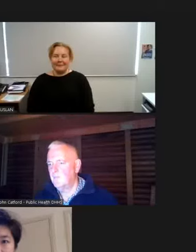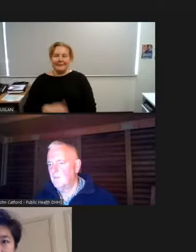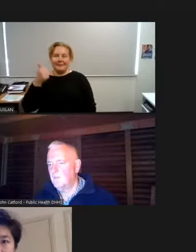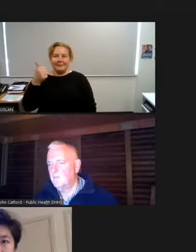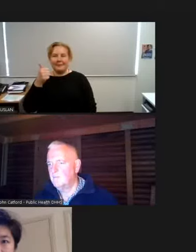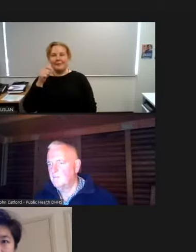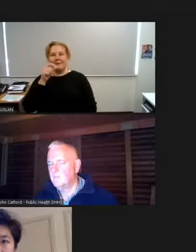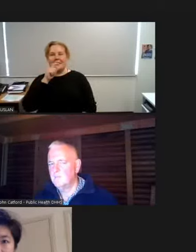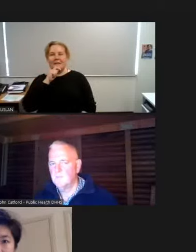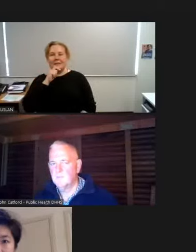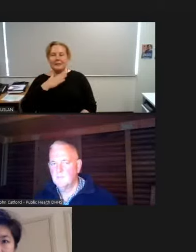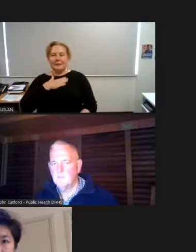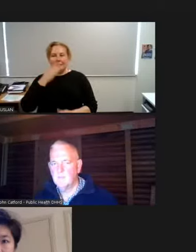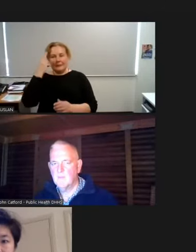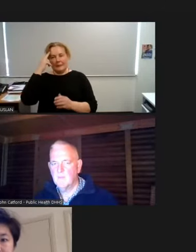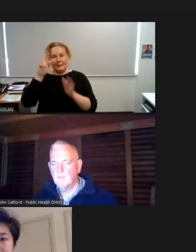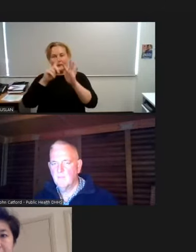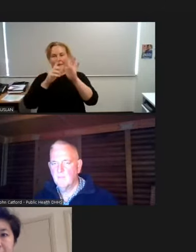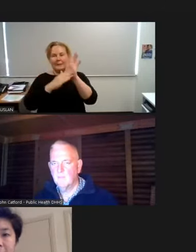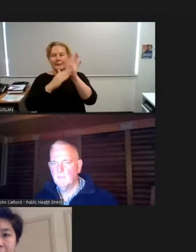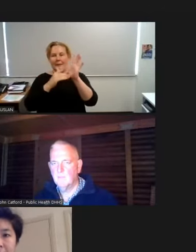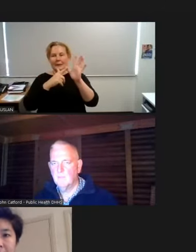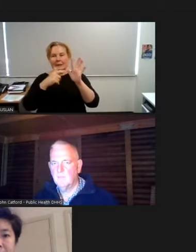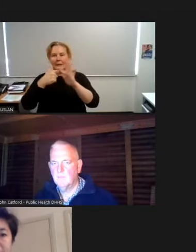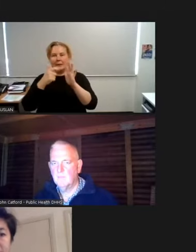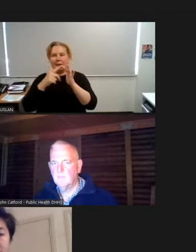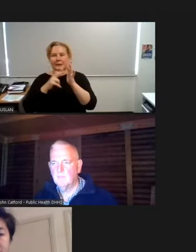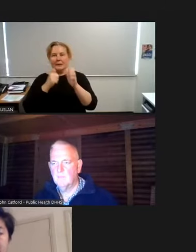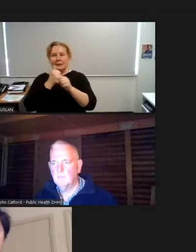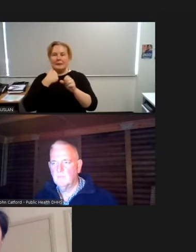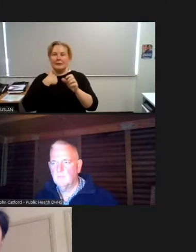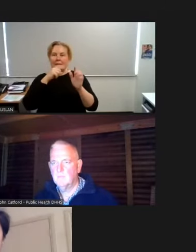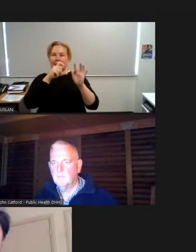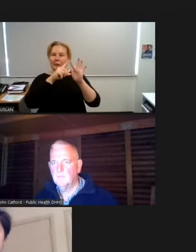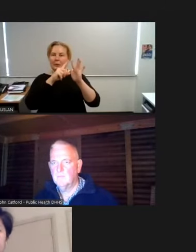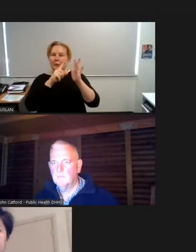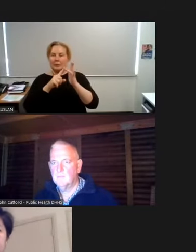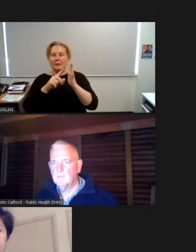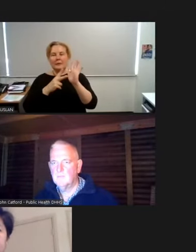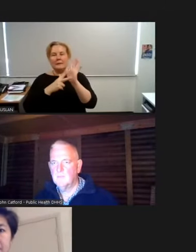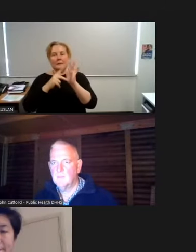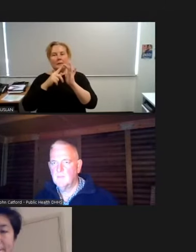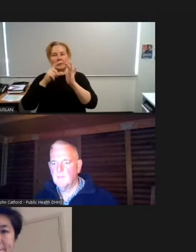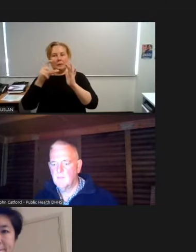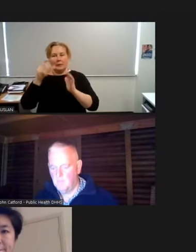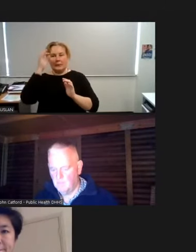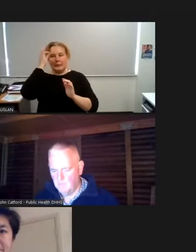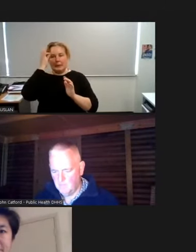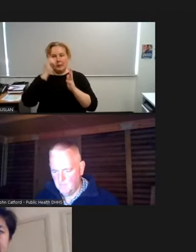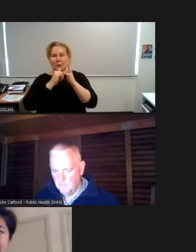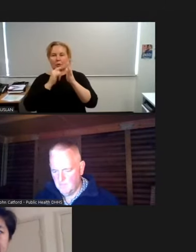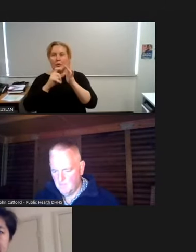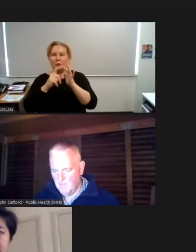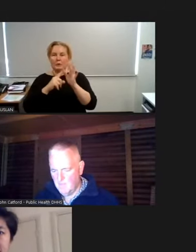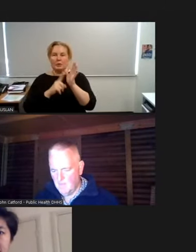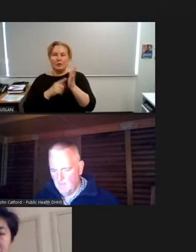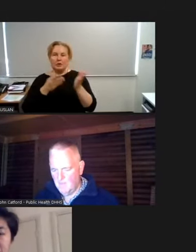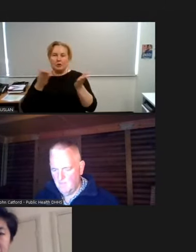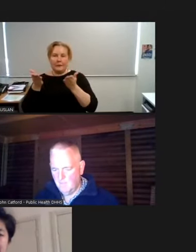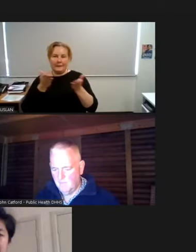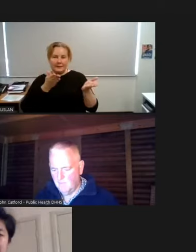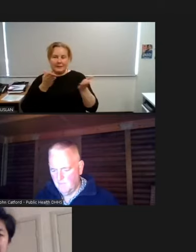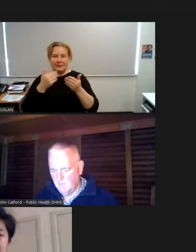Good afternoon. My name's Emma King. I'm the CEO of the Victorian Council of Social Service, and I'm really pleased to welcome you to this